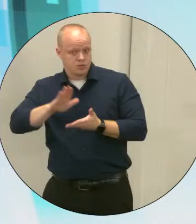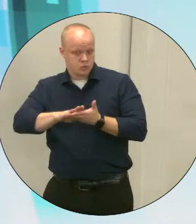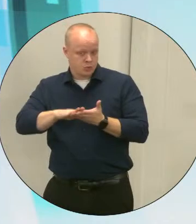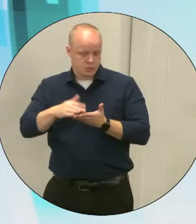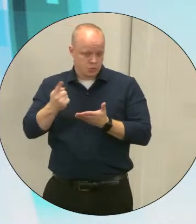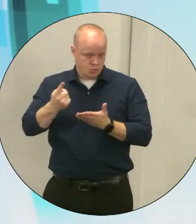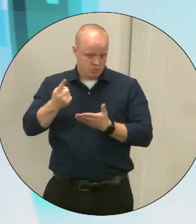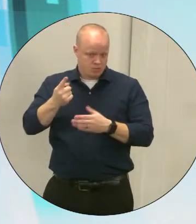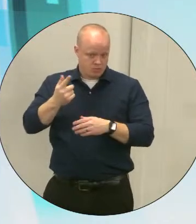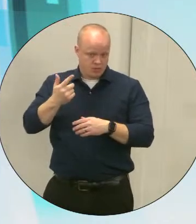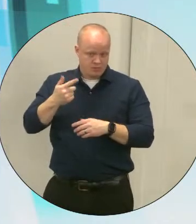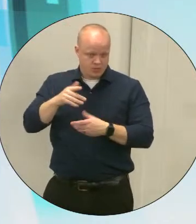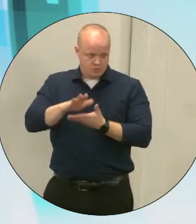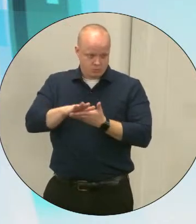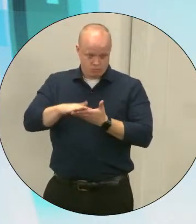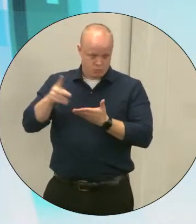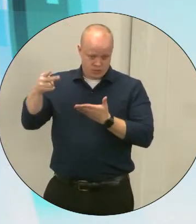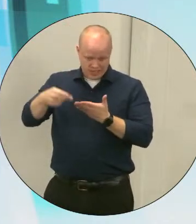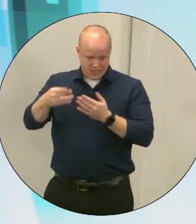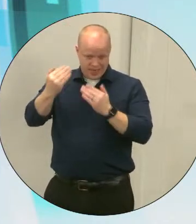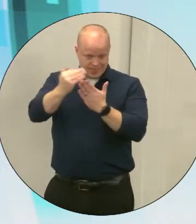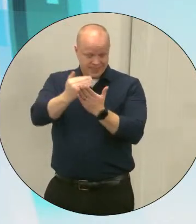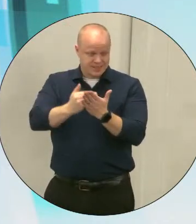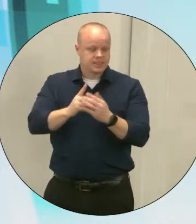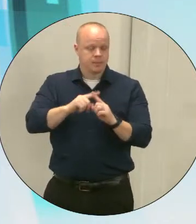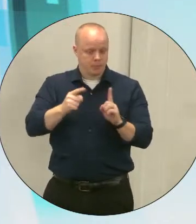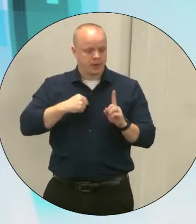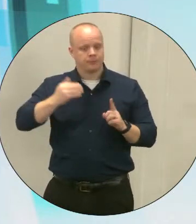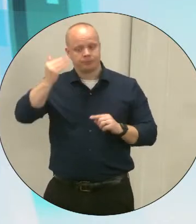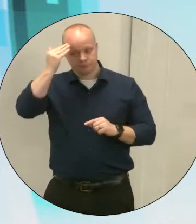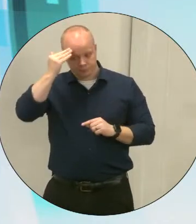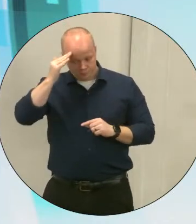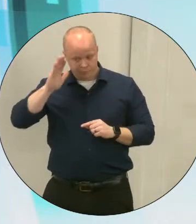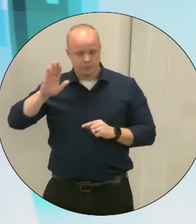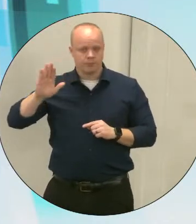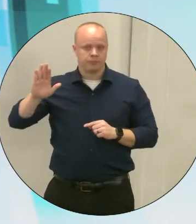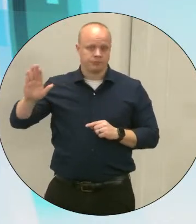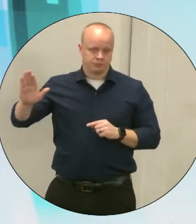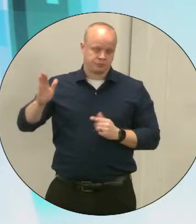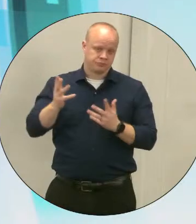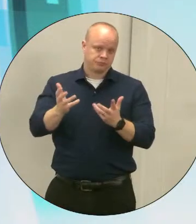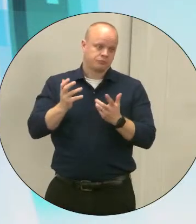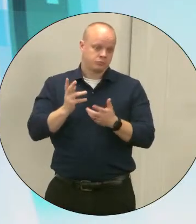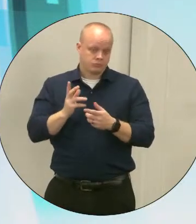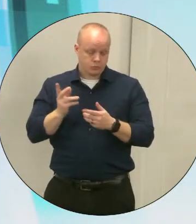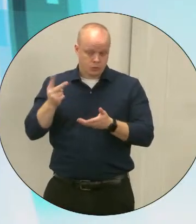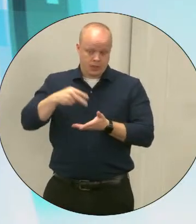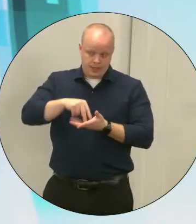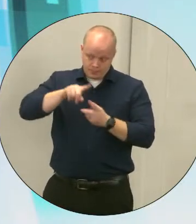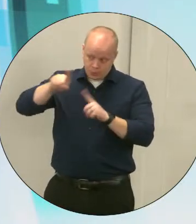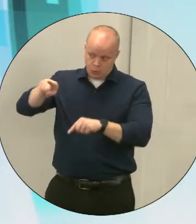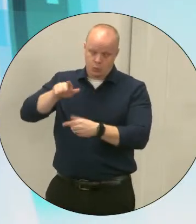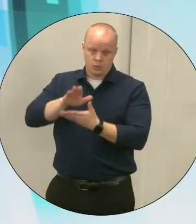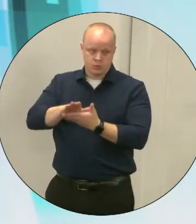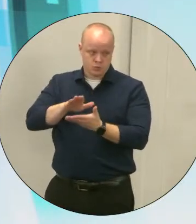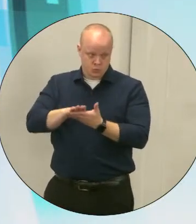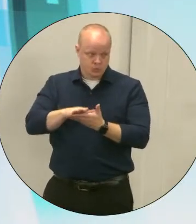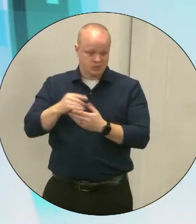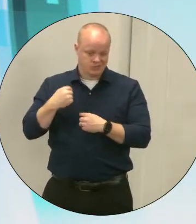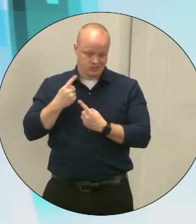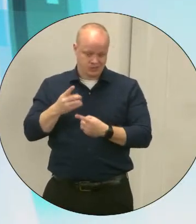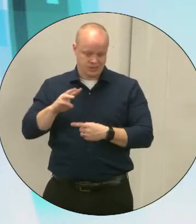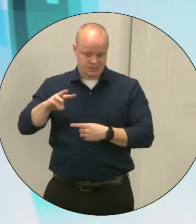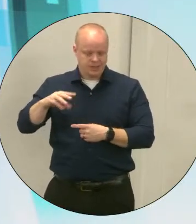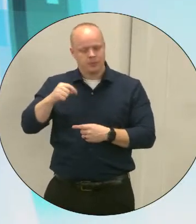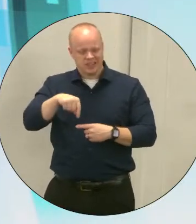ones on the cut list, but I know that his desire to get up and go to school, and he's in 6th grade, so